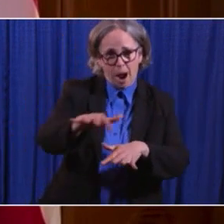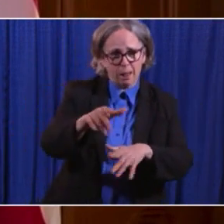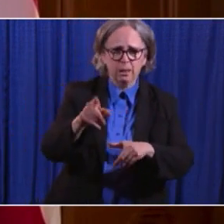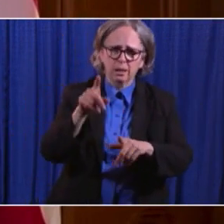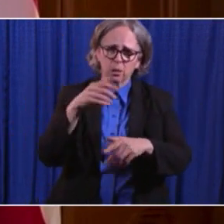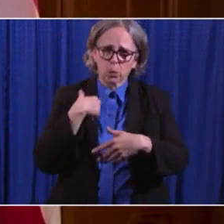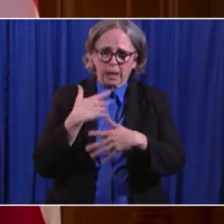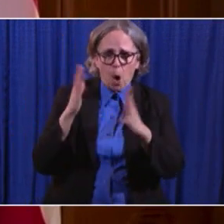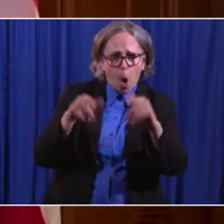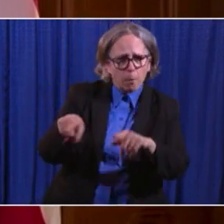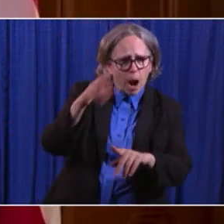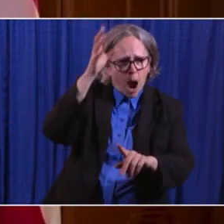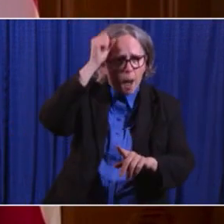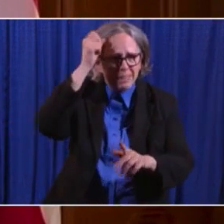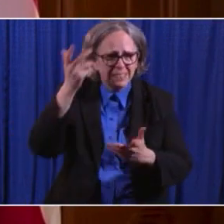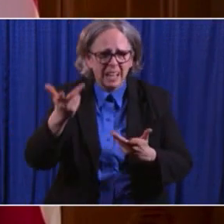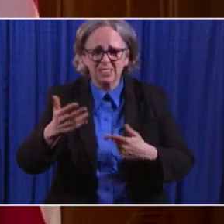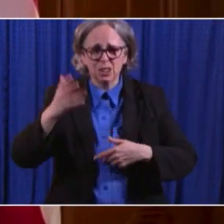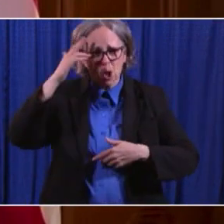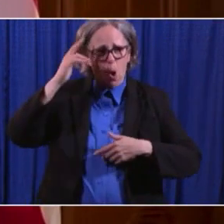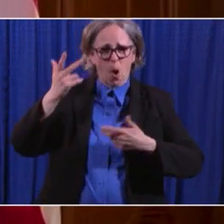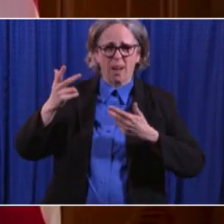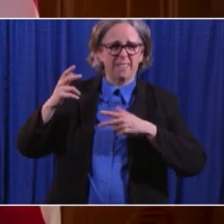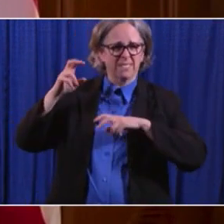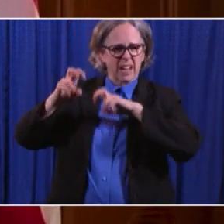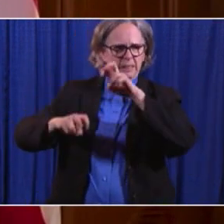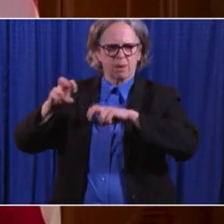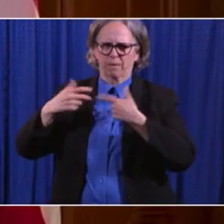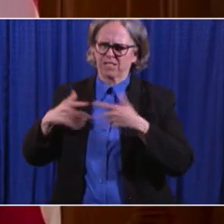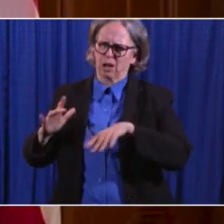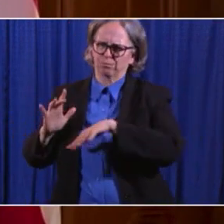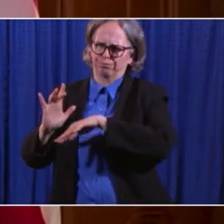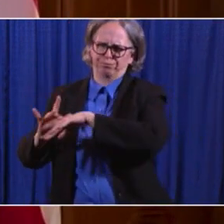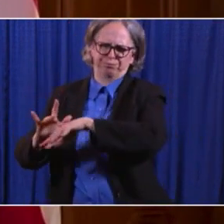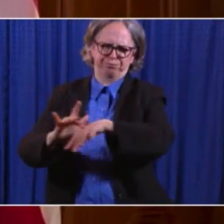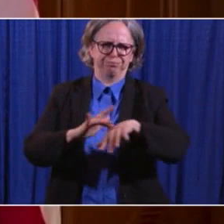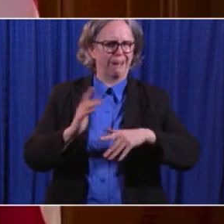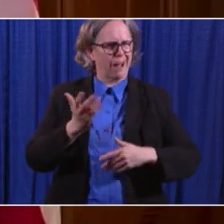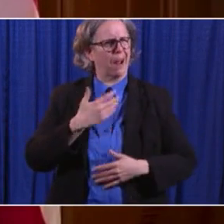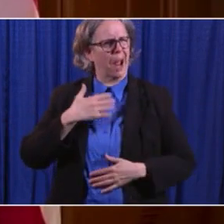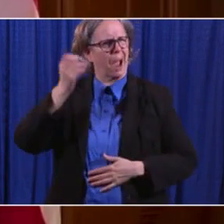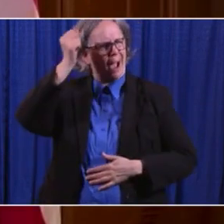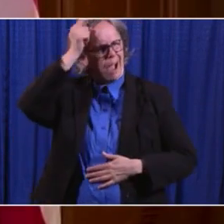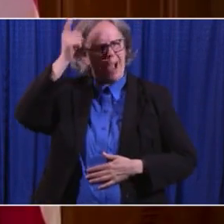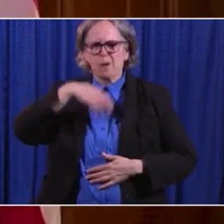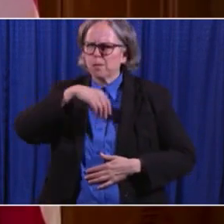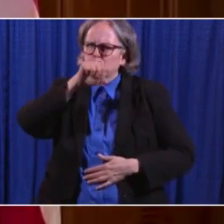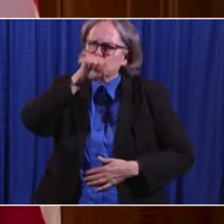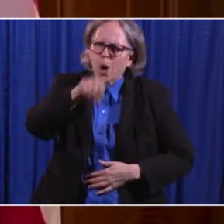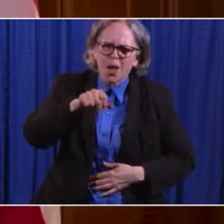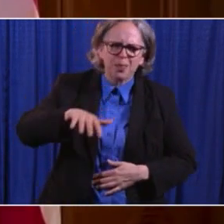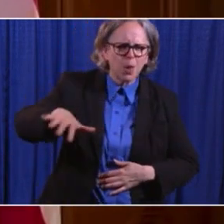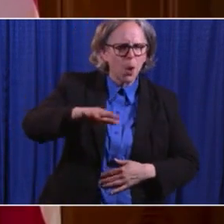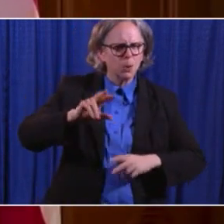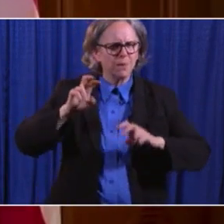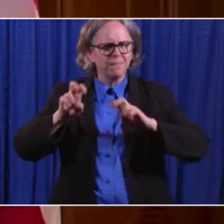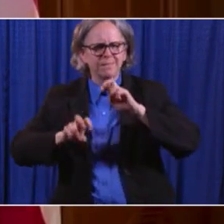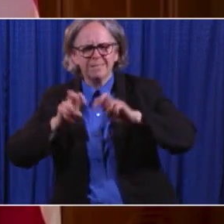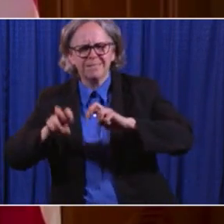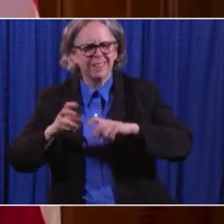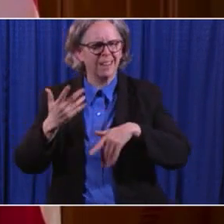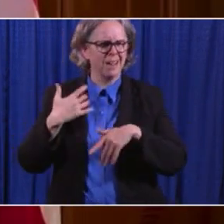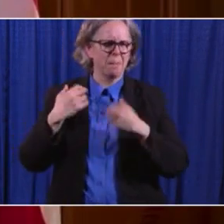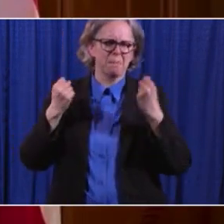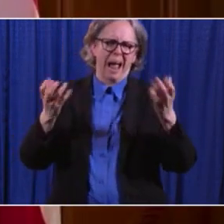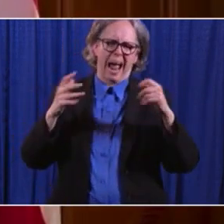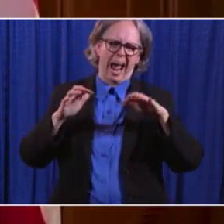a more diverse group of festivals across the state than just about anybody. We've been to plenty of festivals over the years. We love festivals. It's